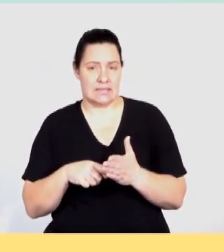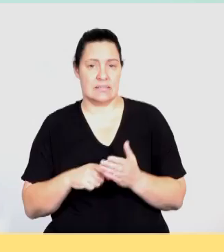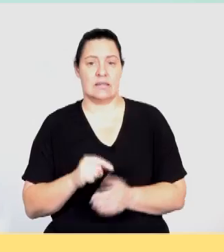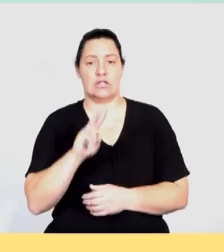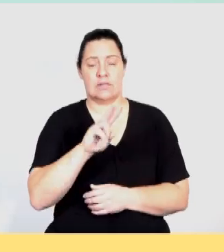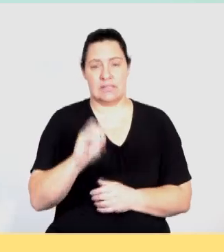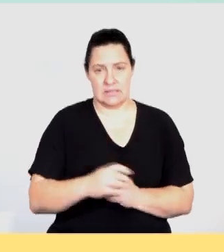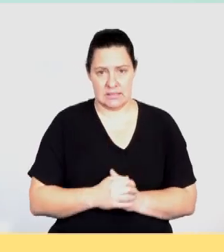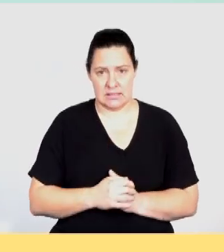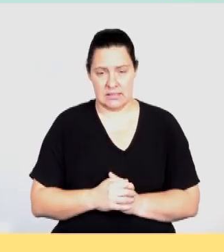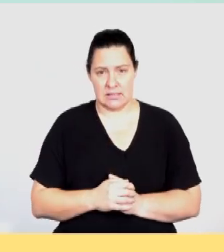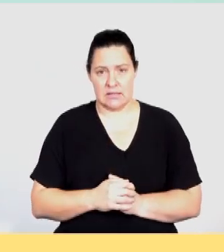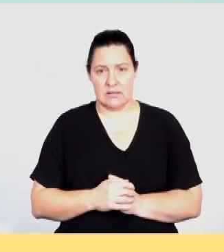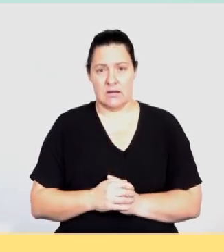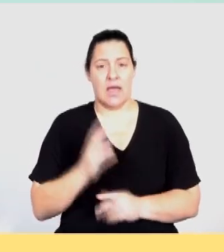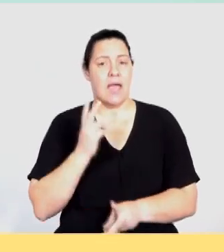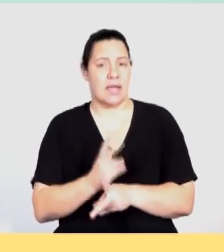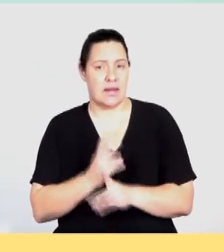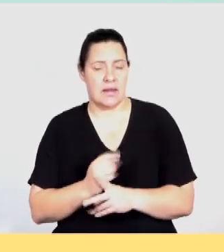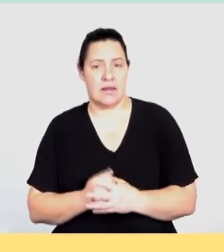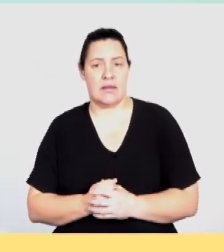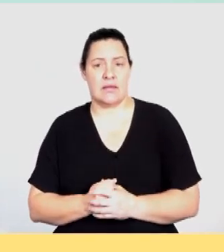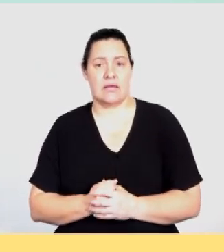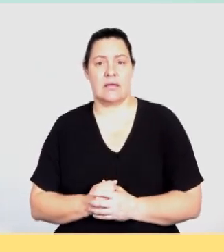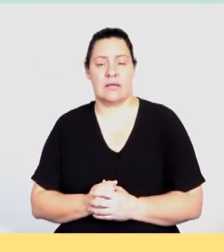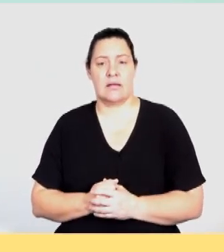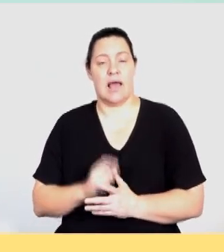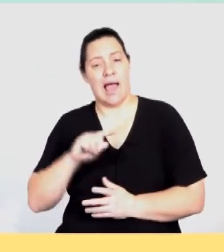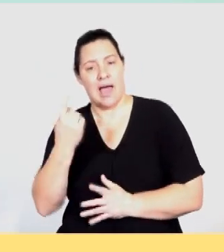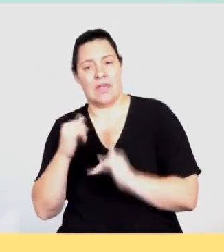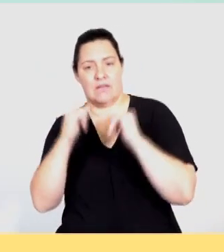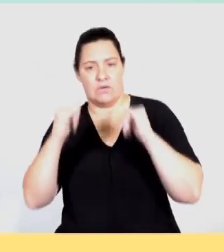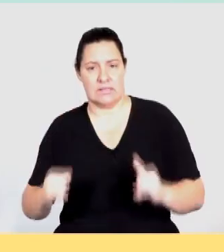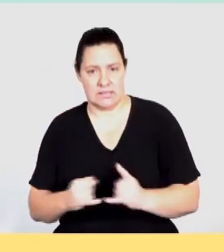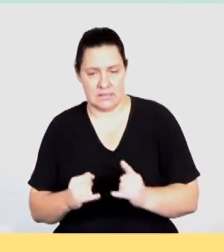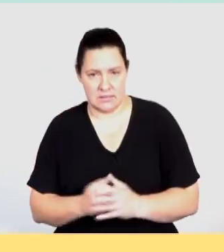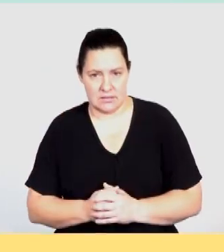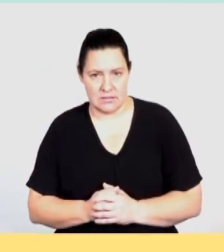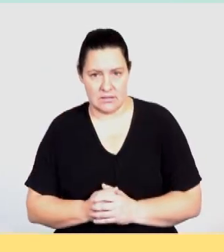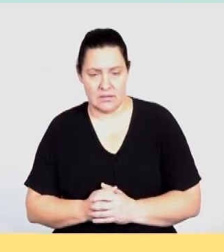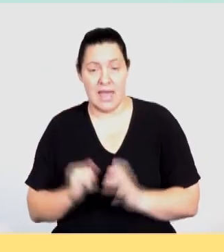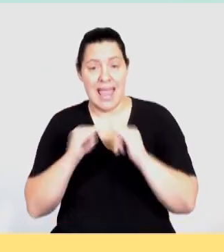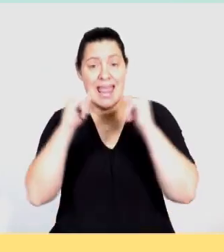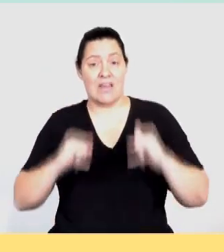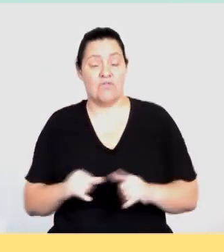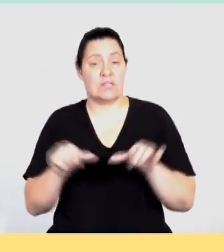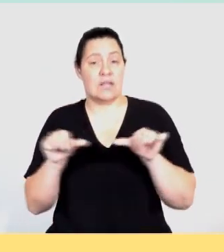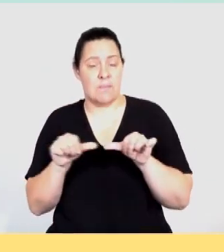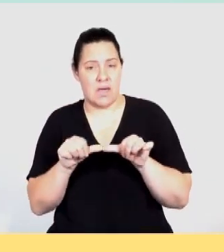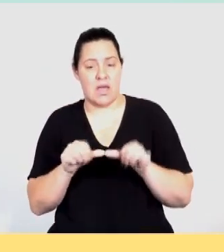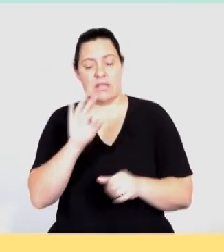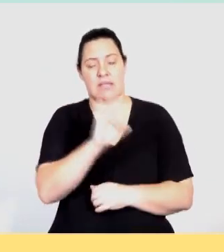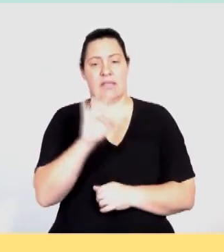date 20. And then I'm going to have again another invoice. Okay, invoice